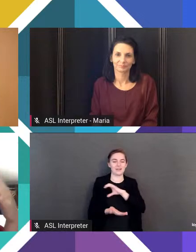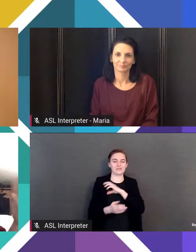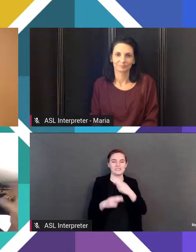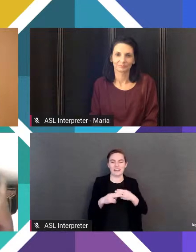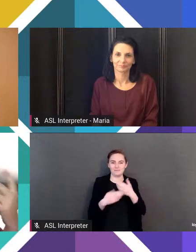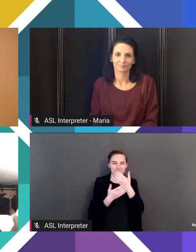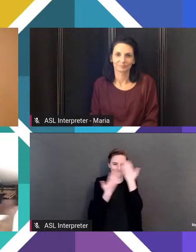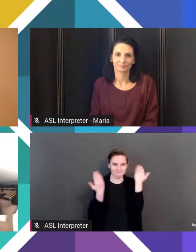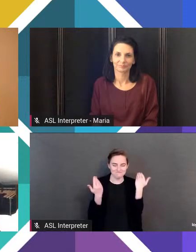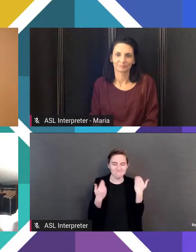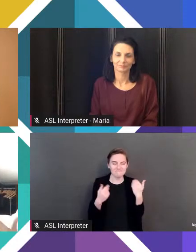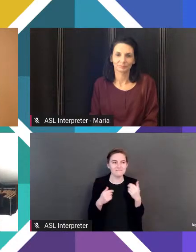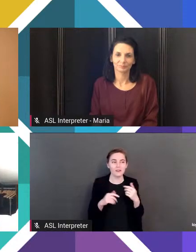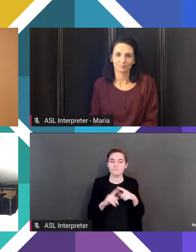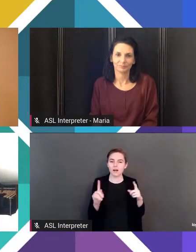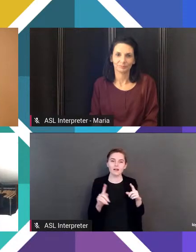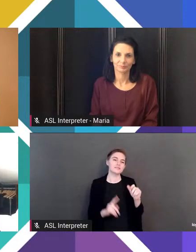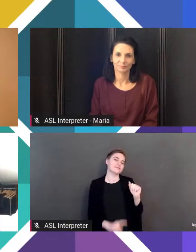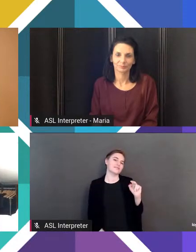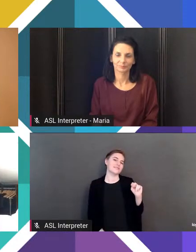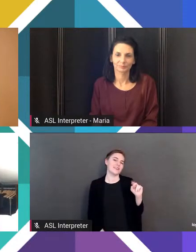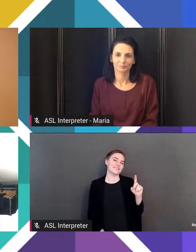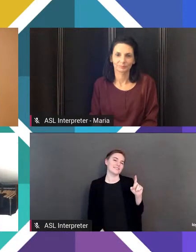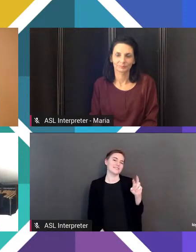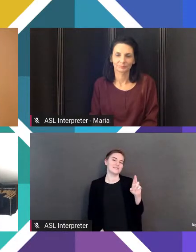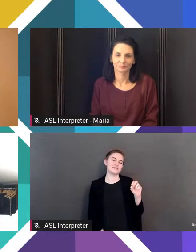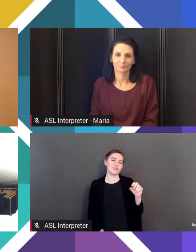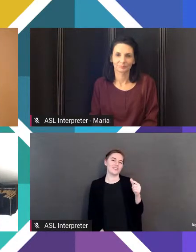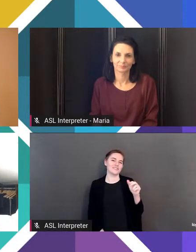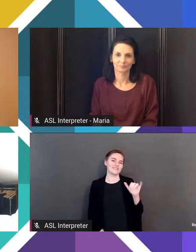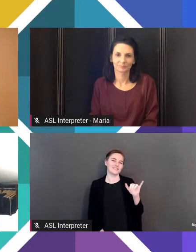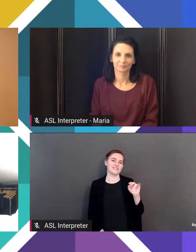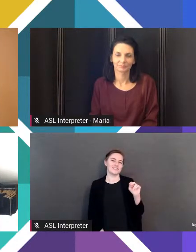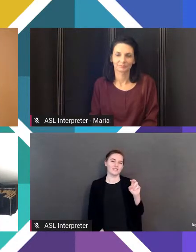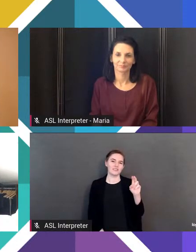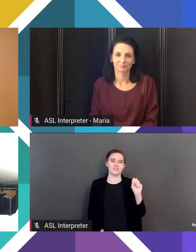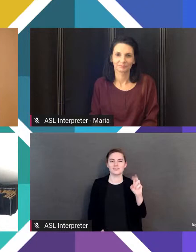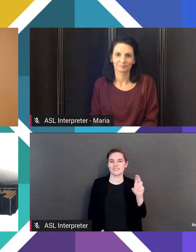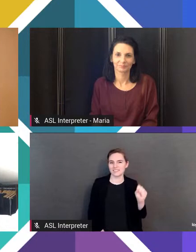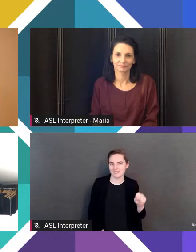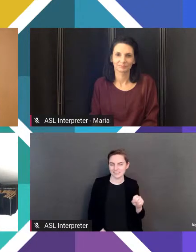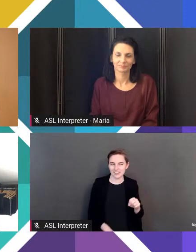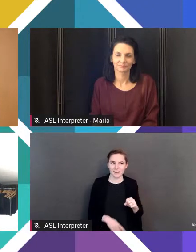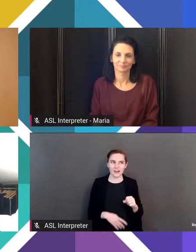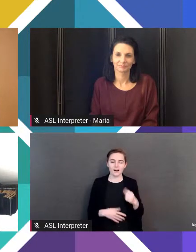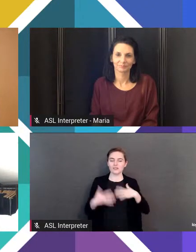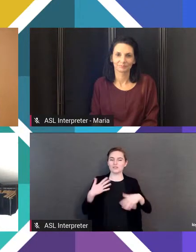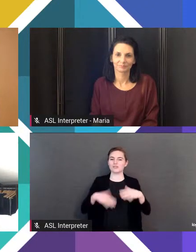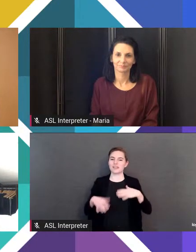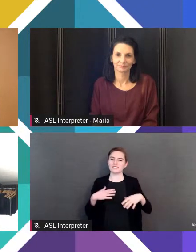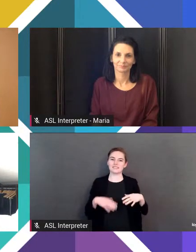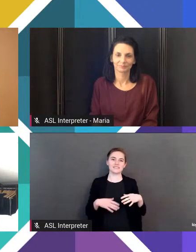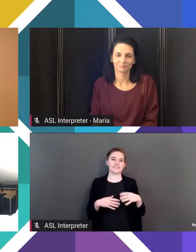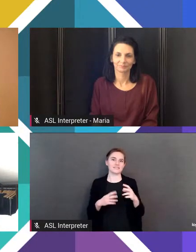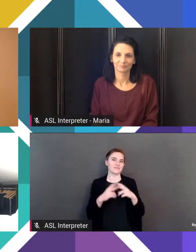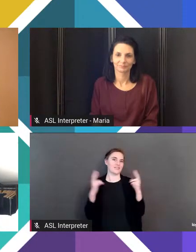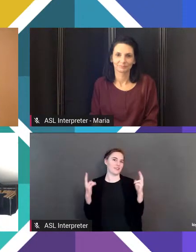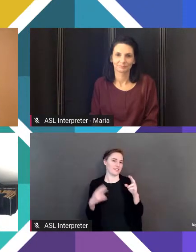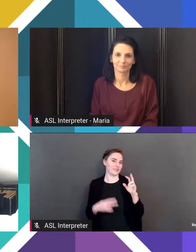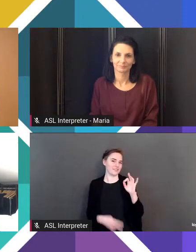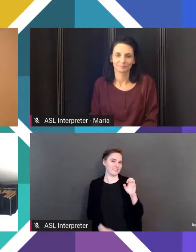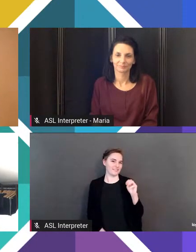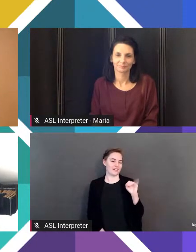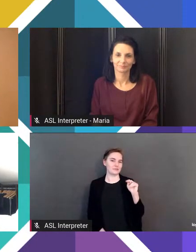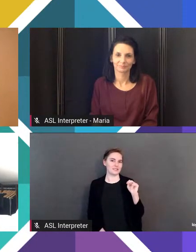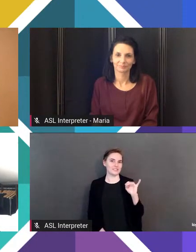like androgynous person, he's dressed so feminine and is so like well loved and adored